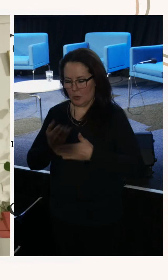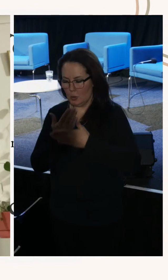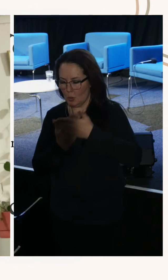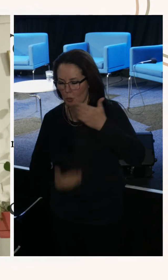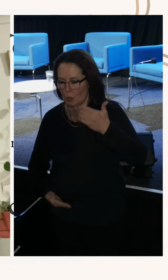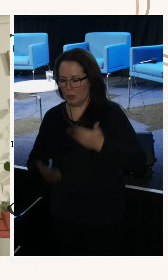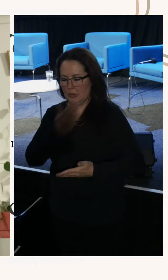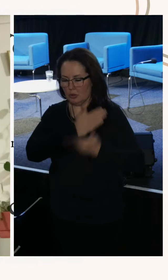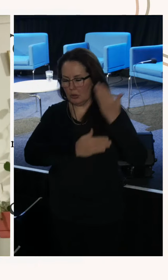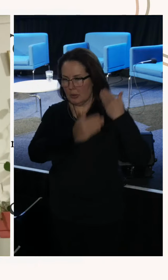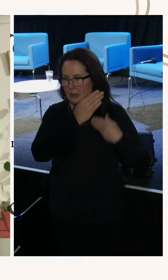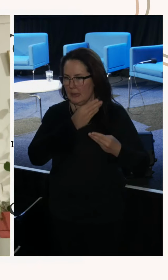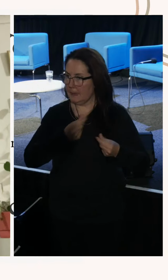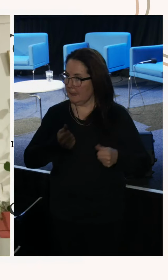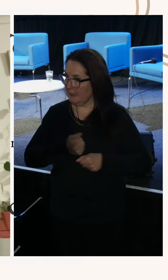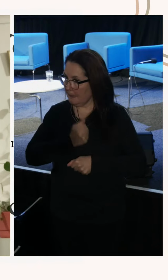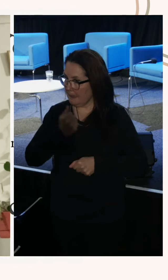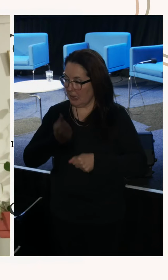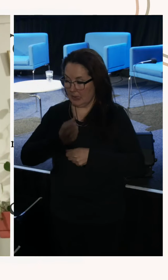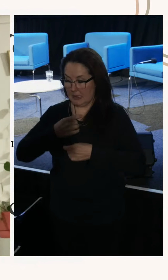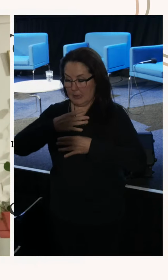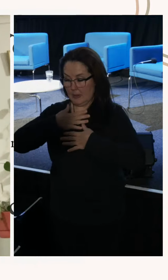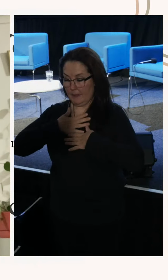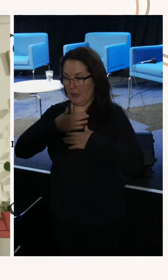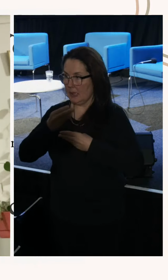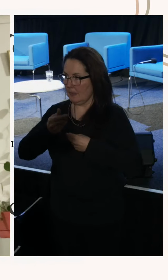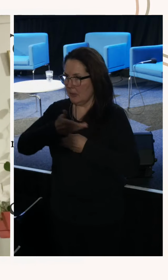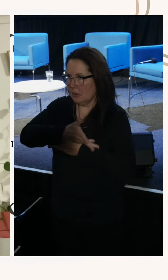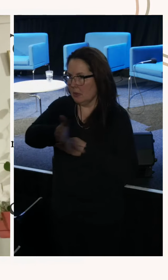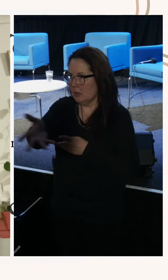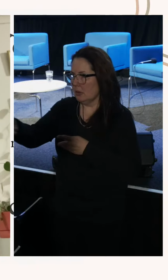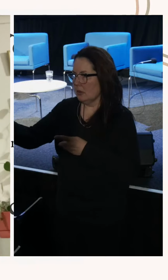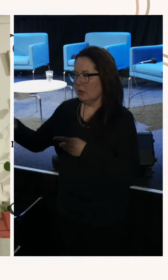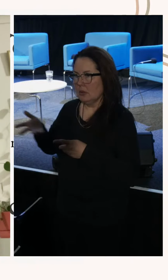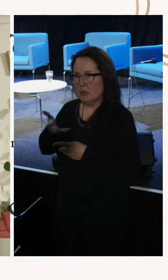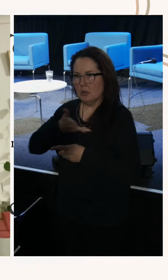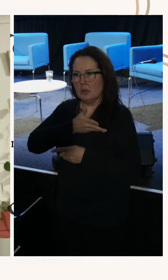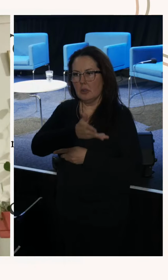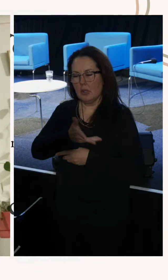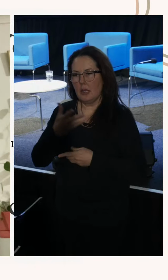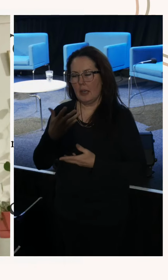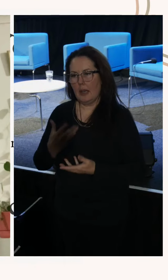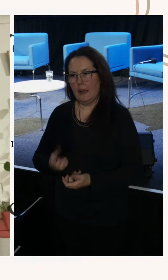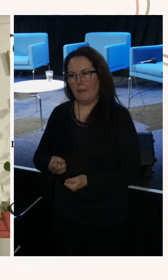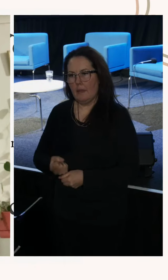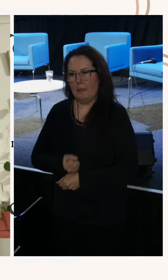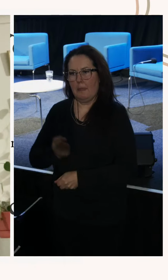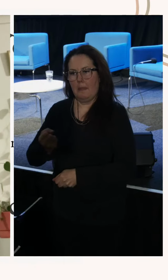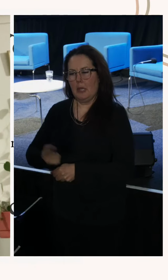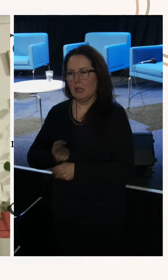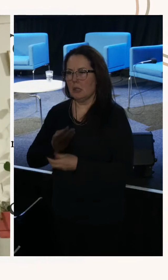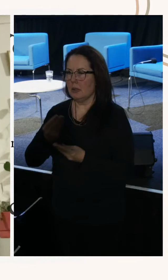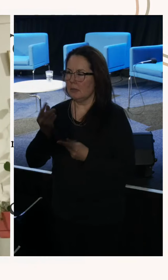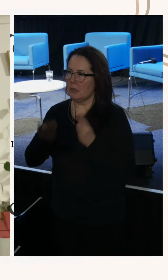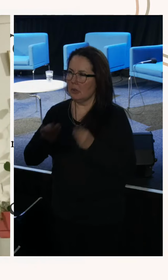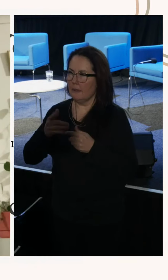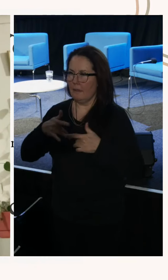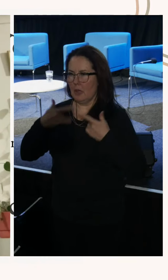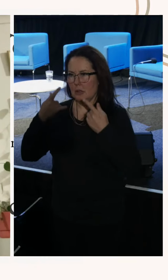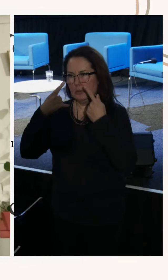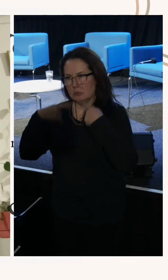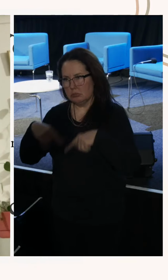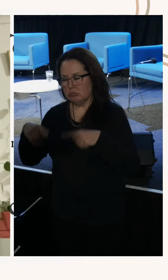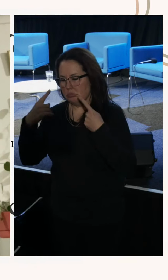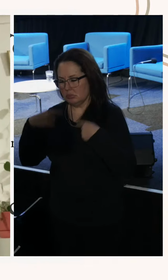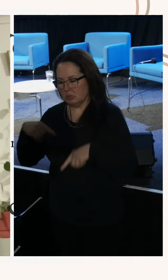which we make and some of which we are made by, in a circular, never-ending movement. Sometimes it makes me weep a little, thinking about this little body